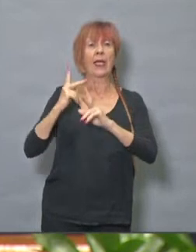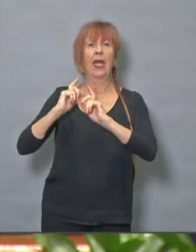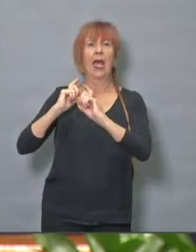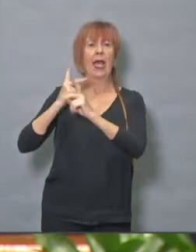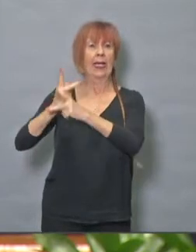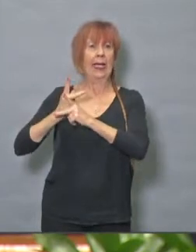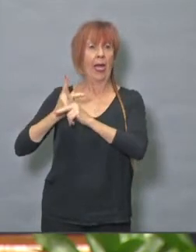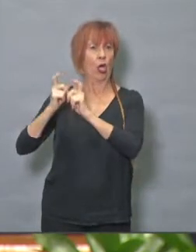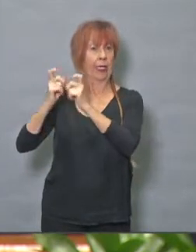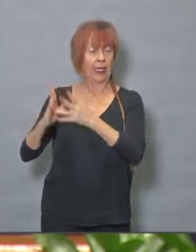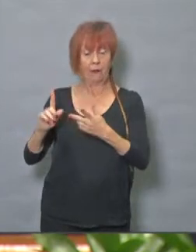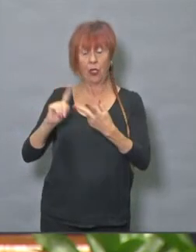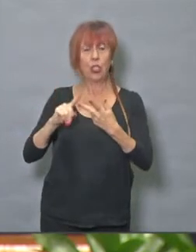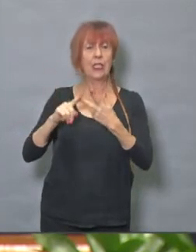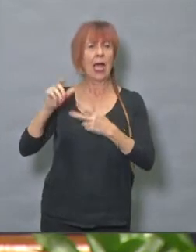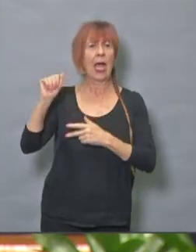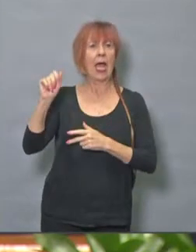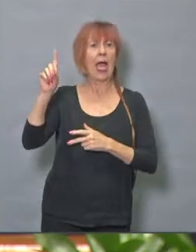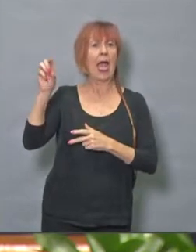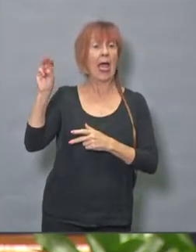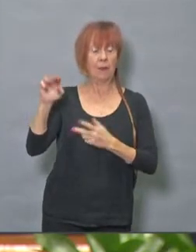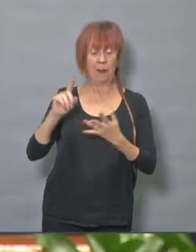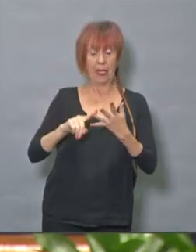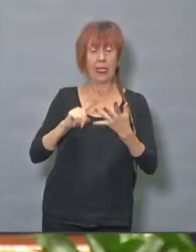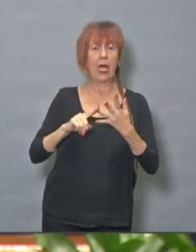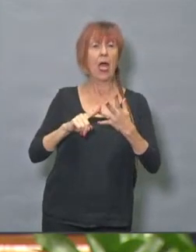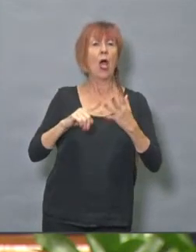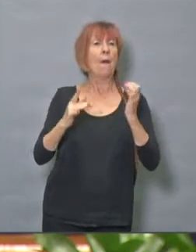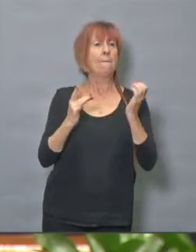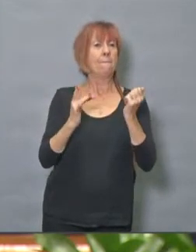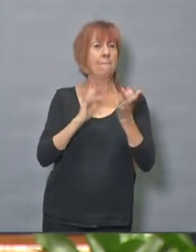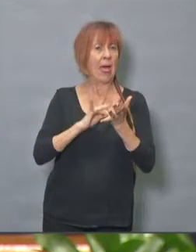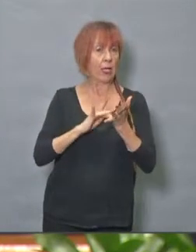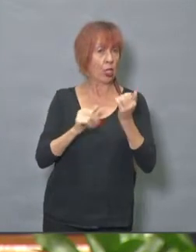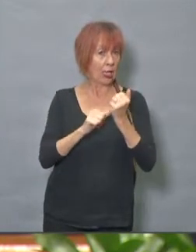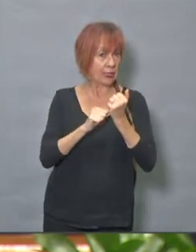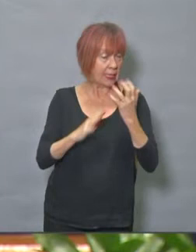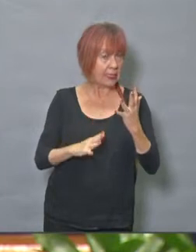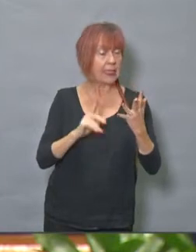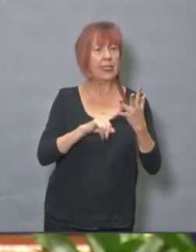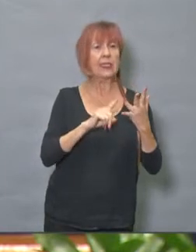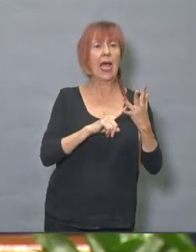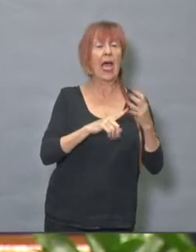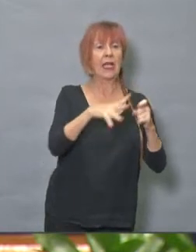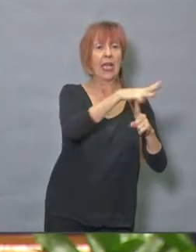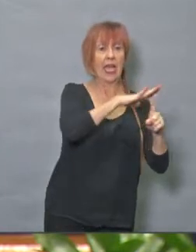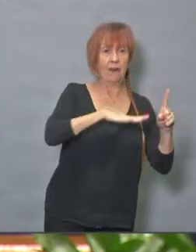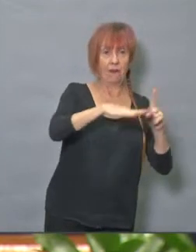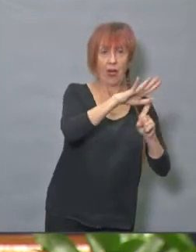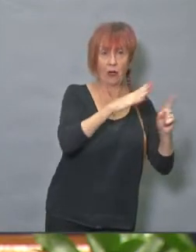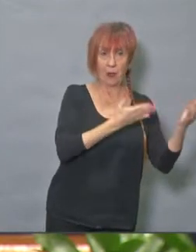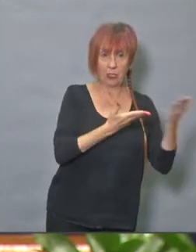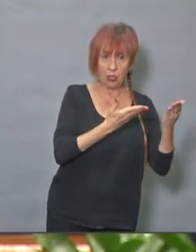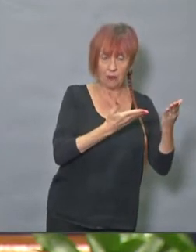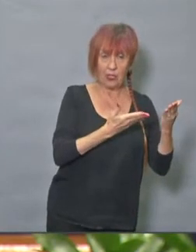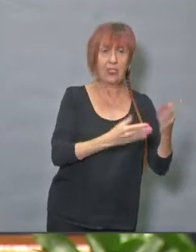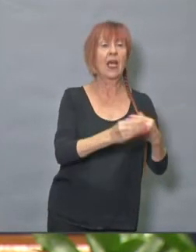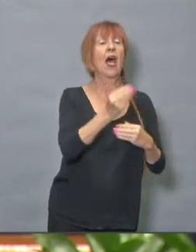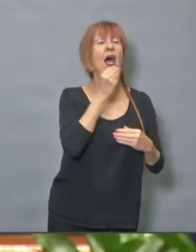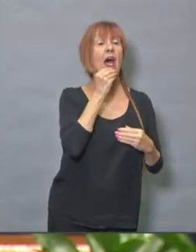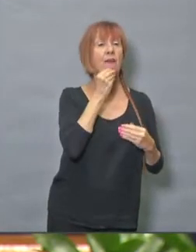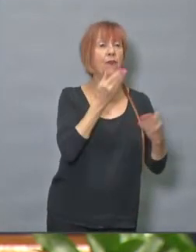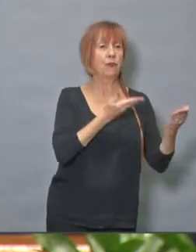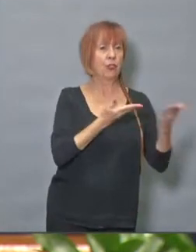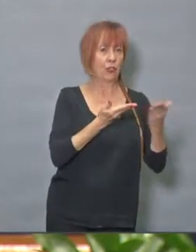caregivers, people who work in administration, medical assistants, and people who work in environmental services and food services.